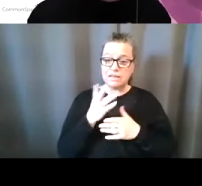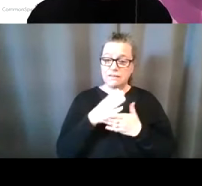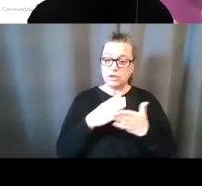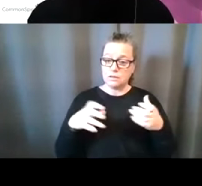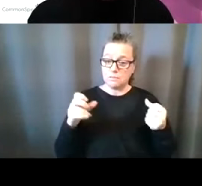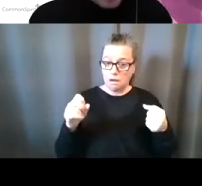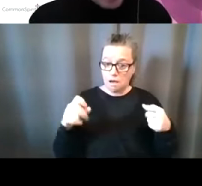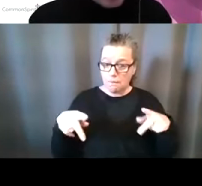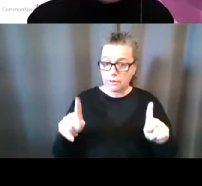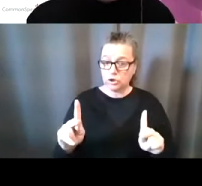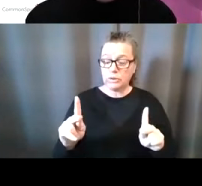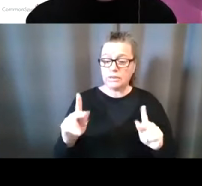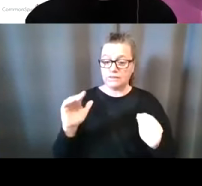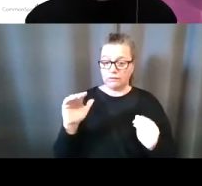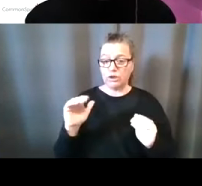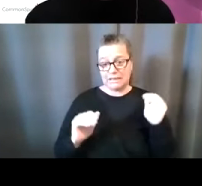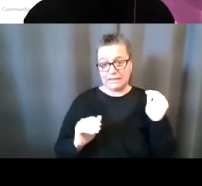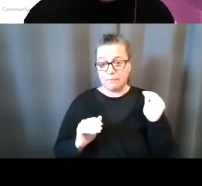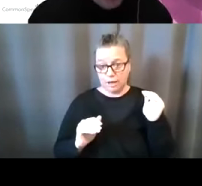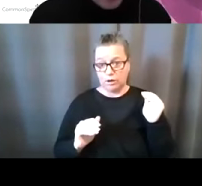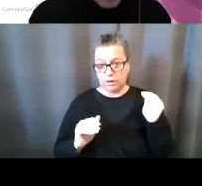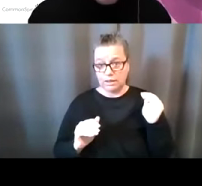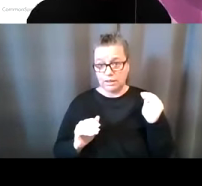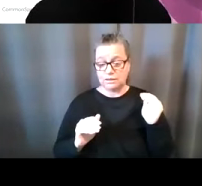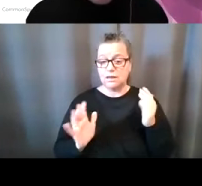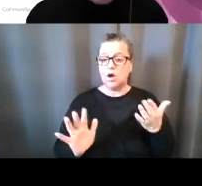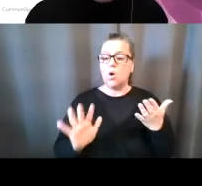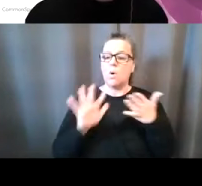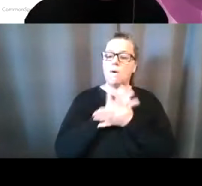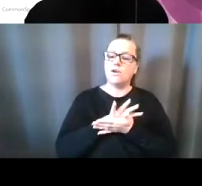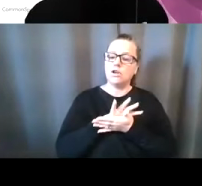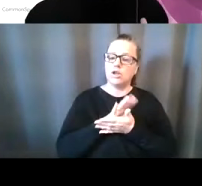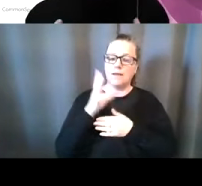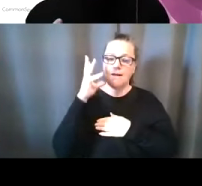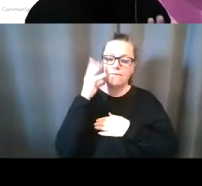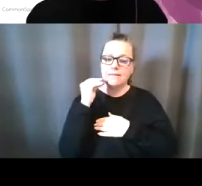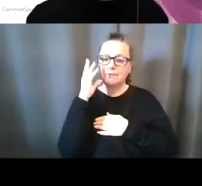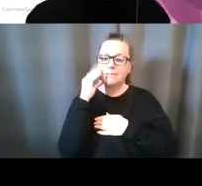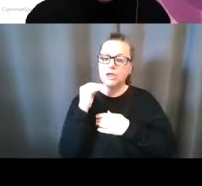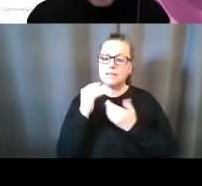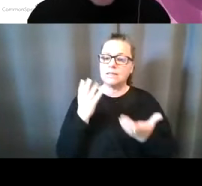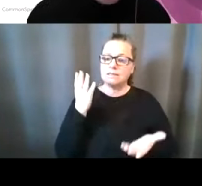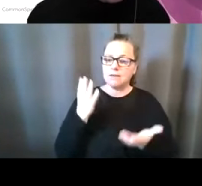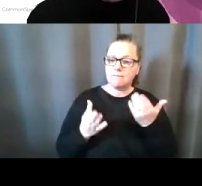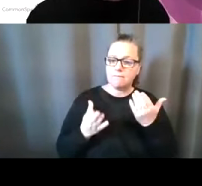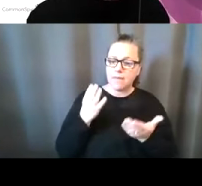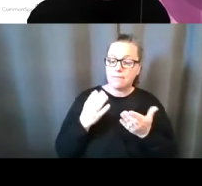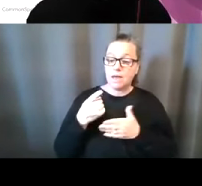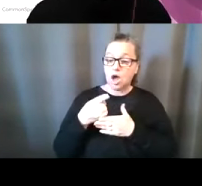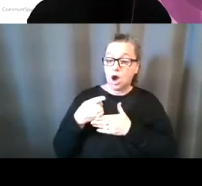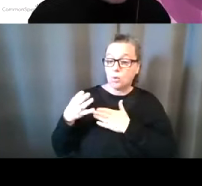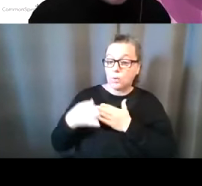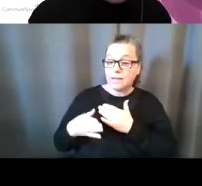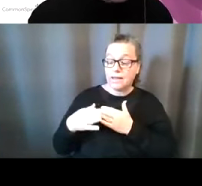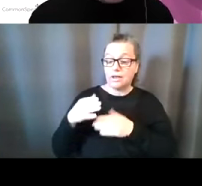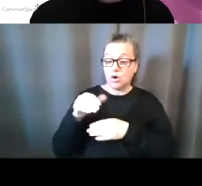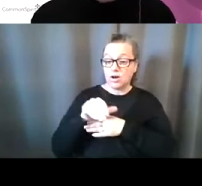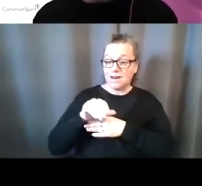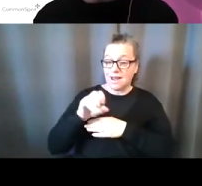opportunities for some disparities, are some overlooking of experiences of maybe our weekend or night shift team members, our